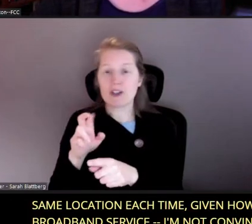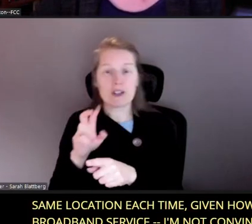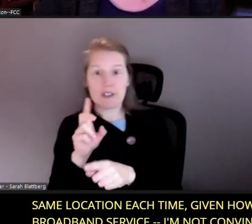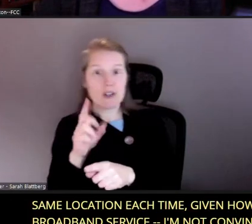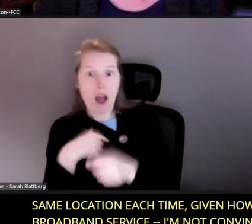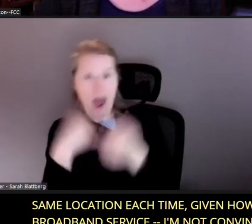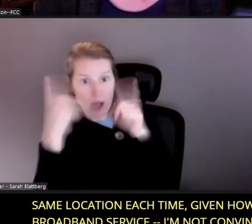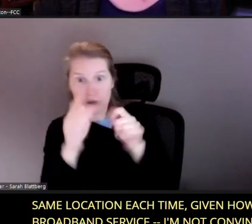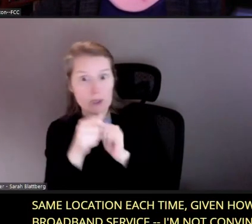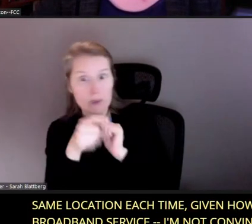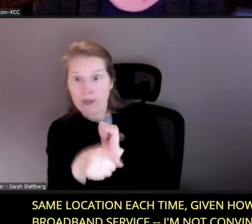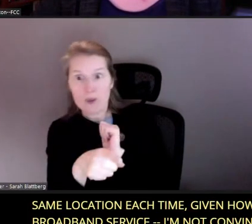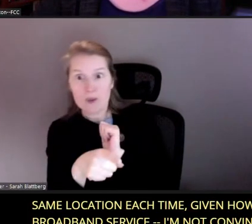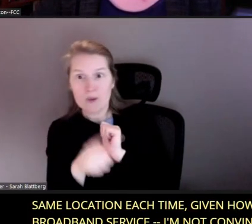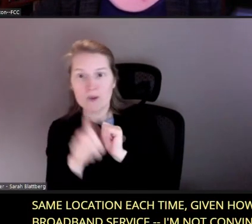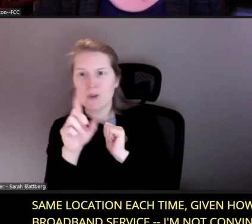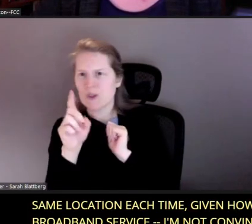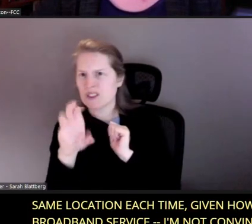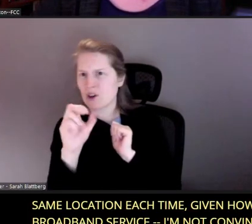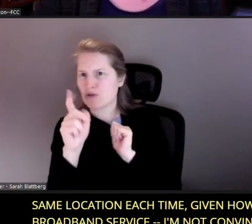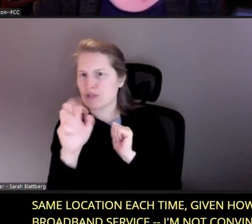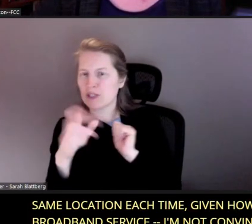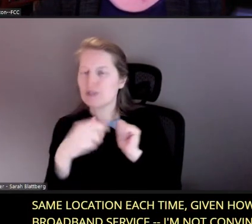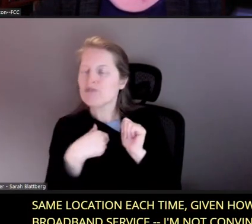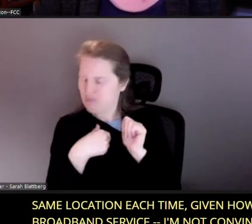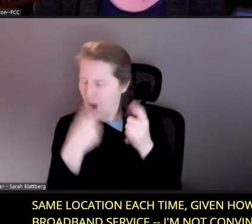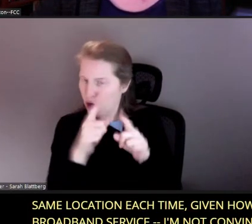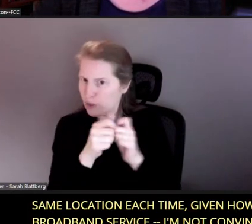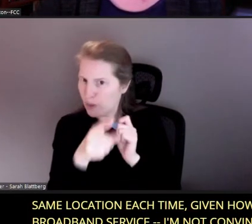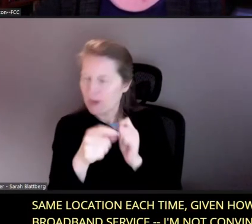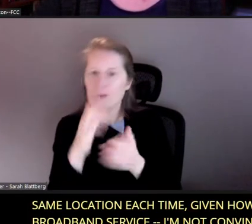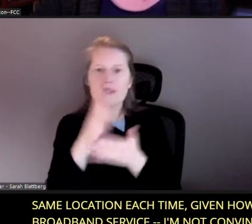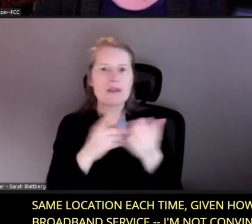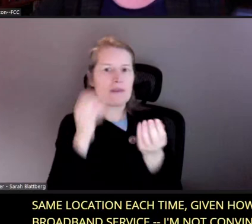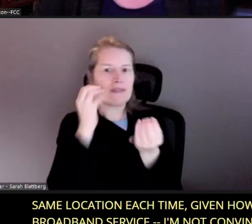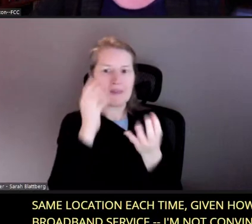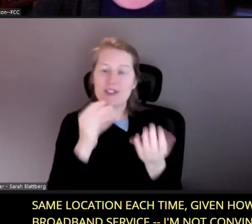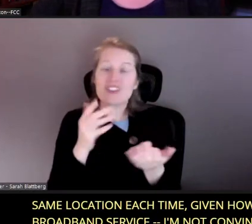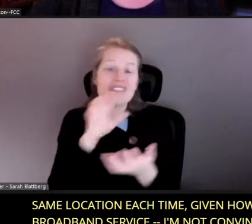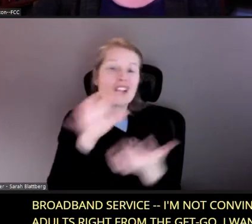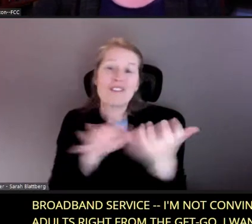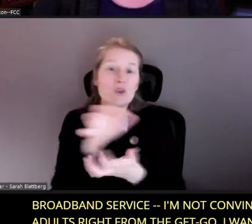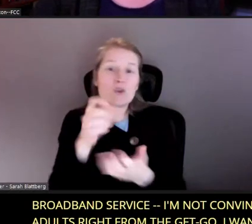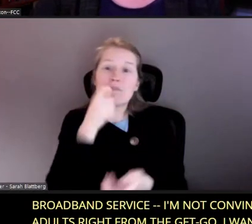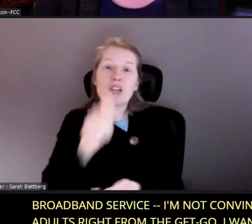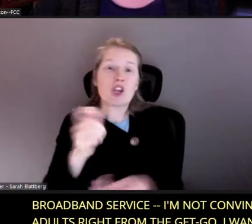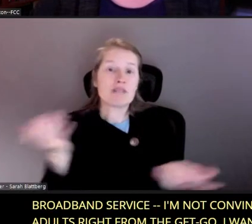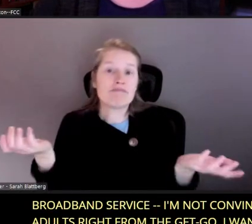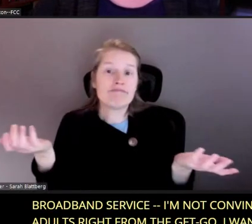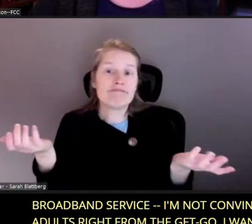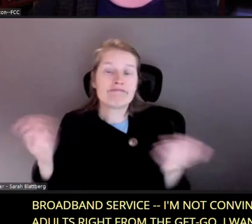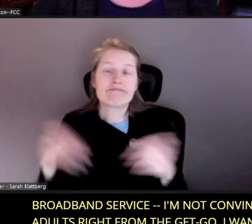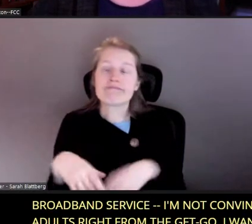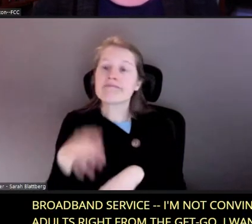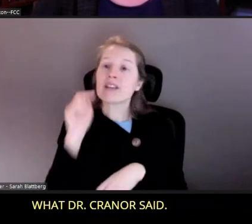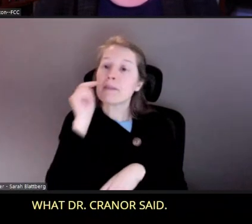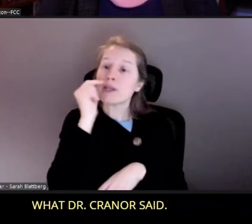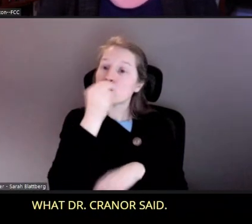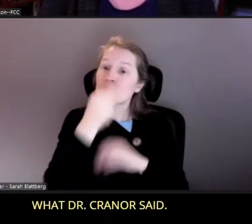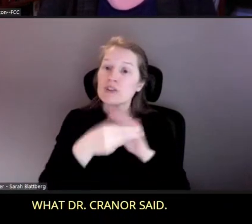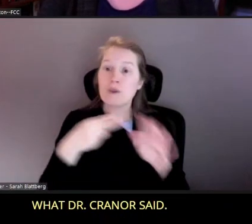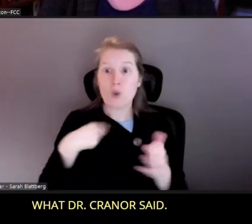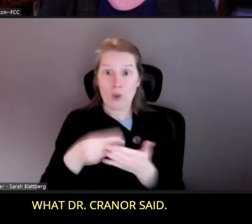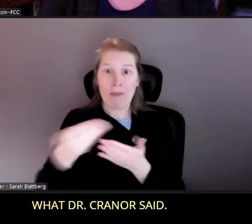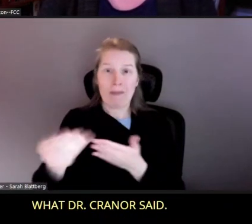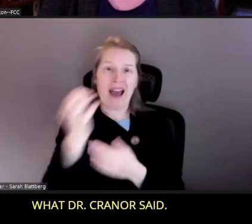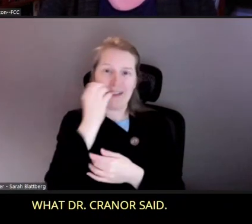that some of this information is just going to be confusing. And, you know, nutrition label, we buy food products